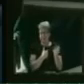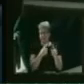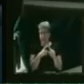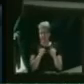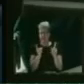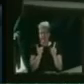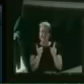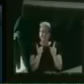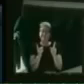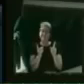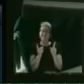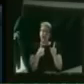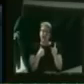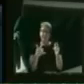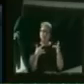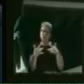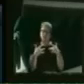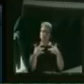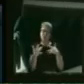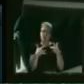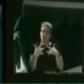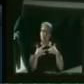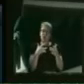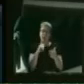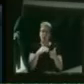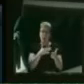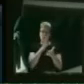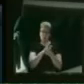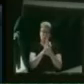But it just concerns me greatly that our